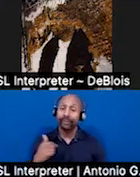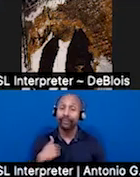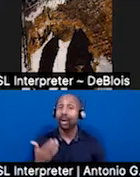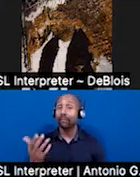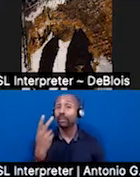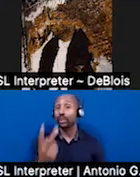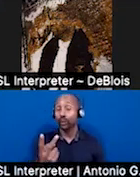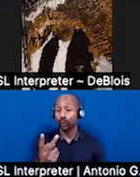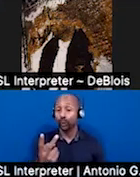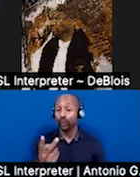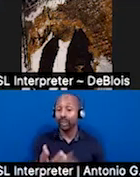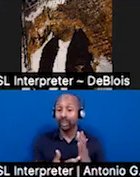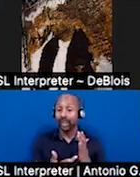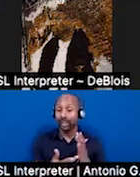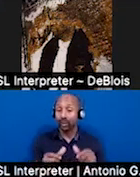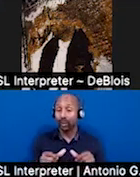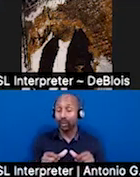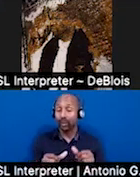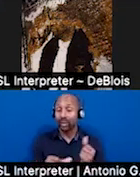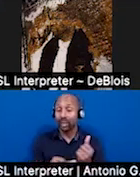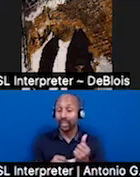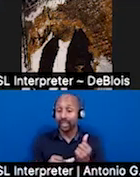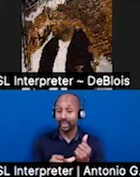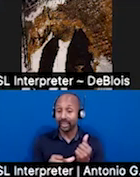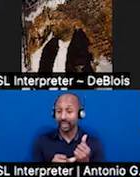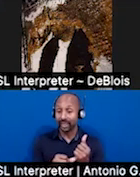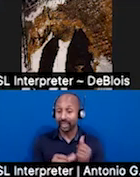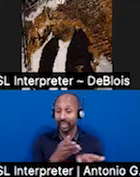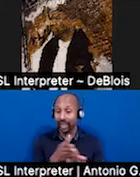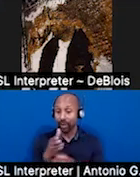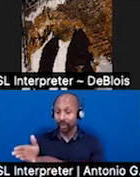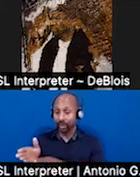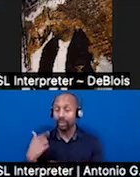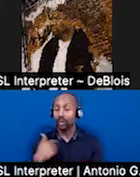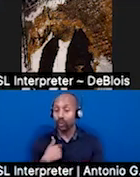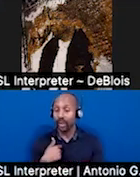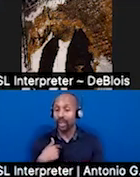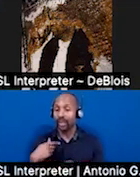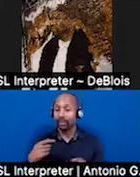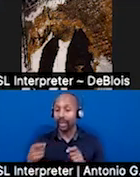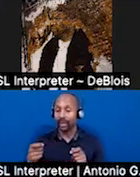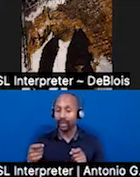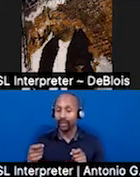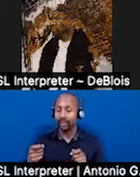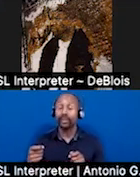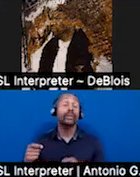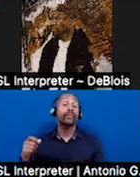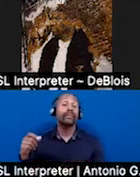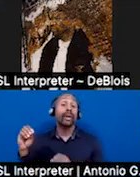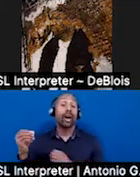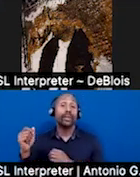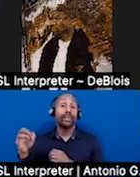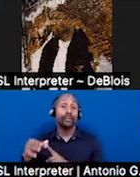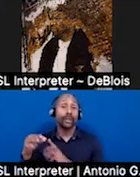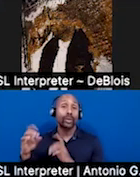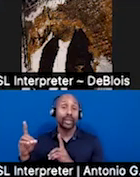assistance centers that we operate at CAST, both funded by the Office of Special Education Programs at the